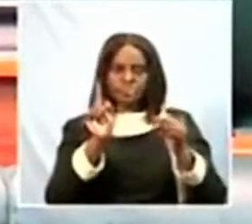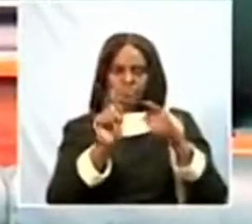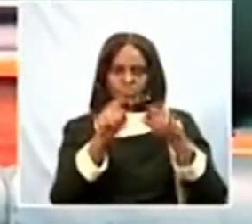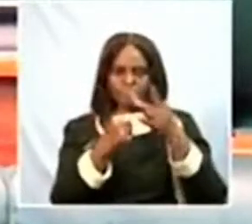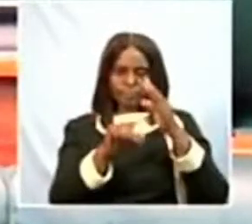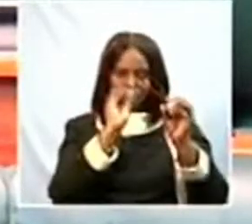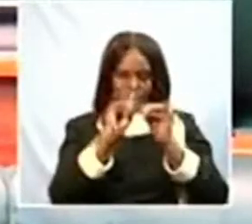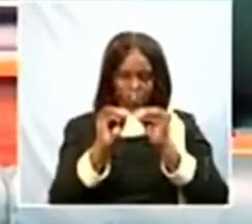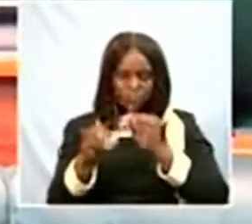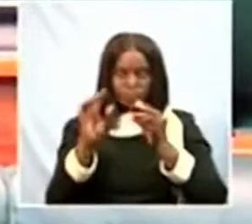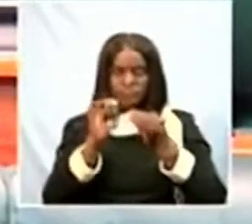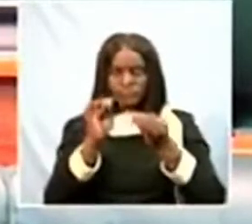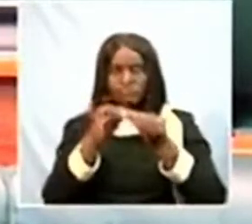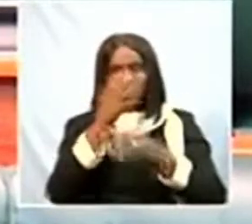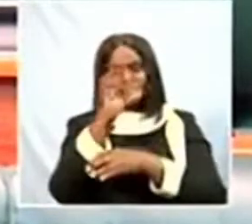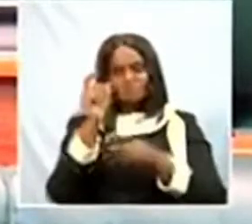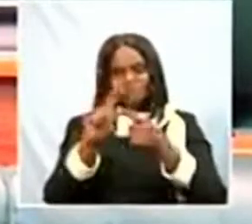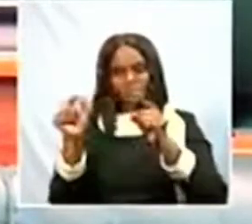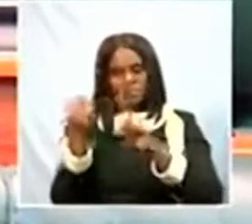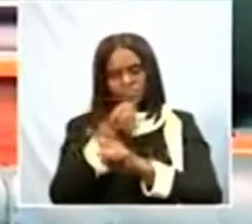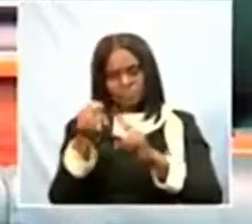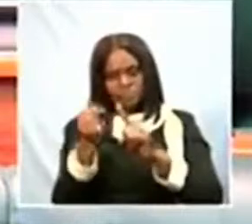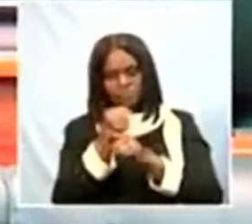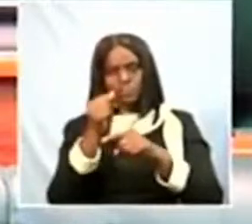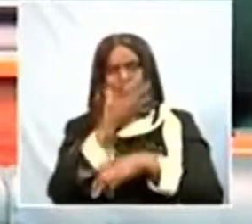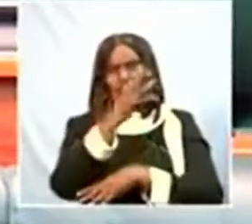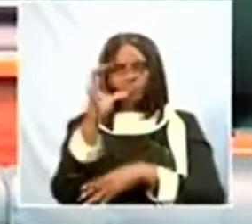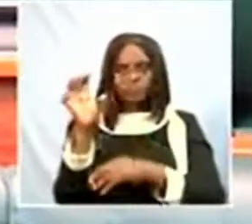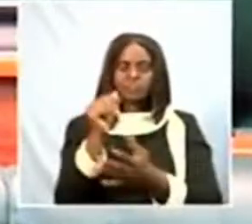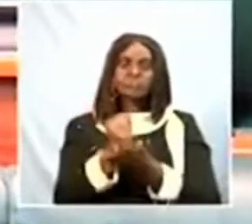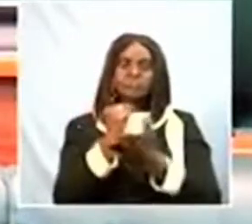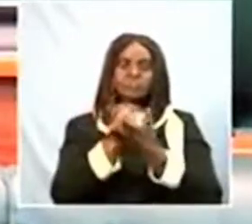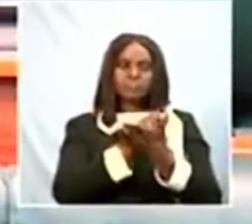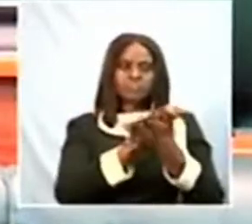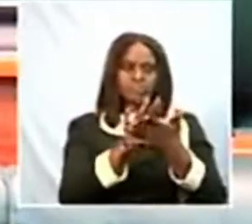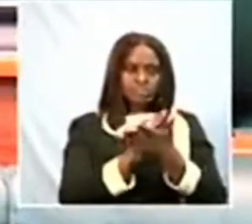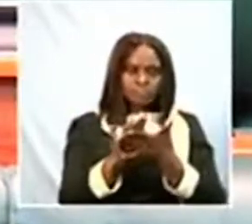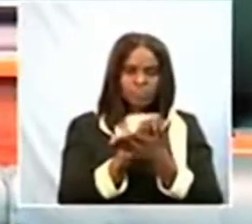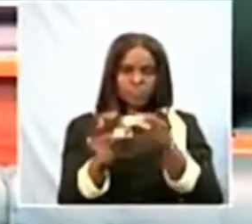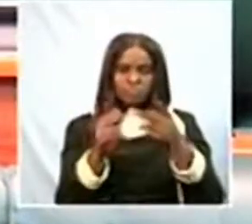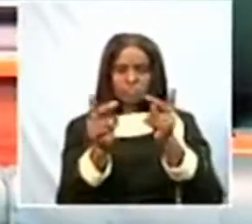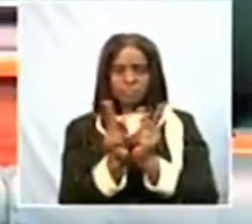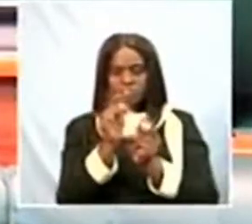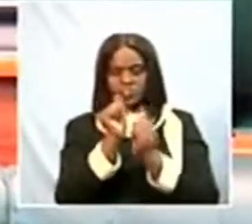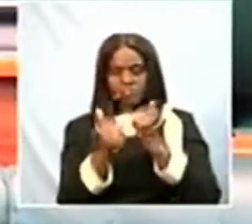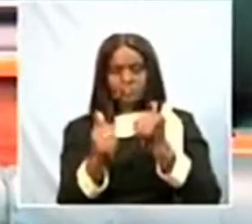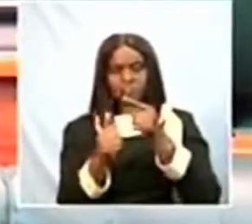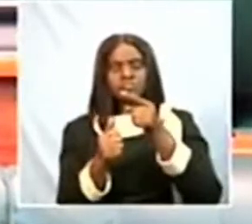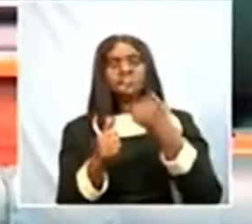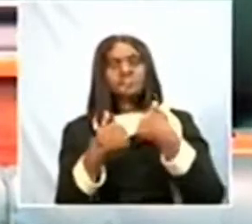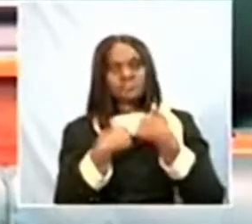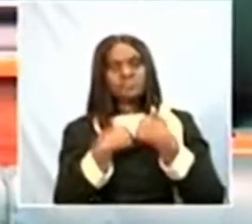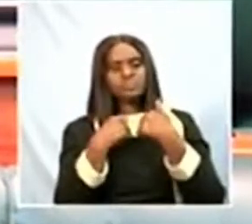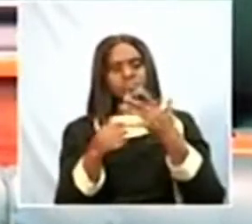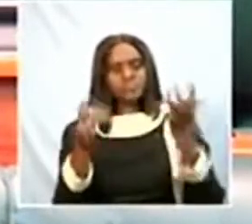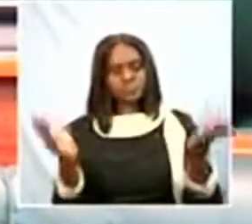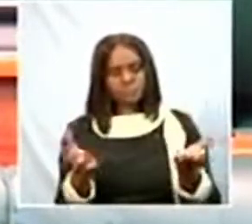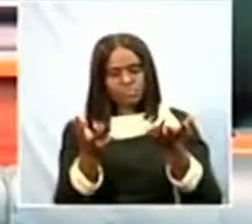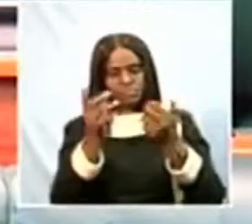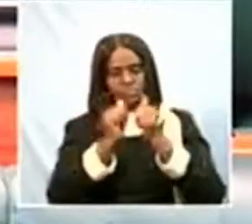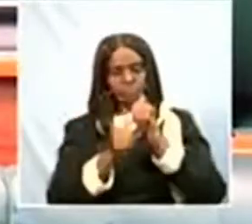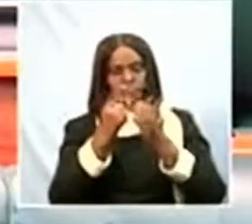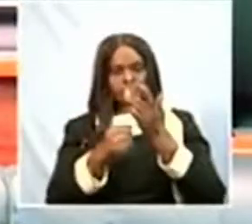more trees in order to fight climate change. Trees help in cleaning our atmosphere because trees absorb carbon dioxide,